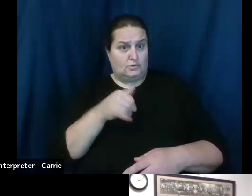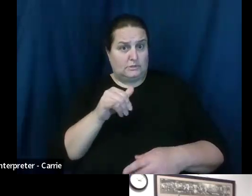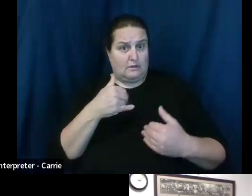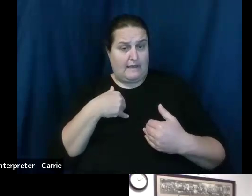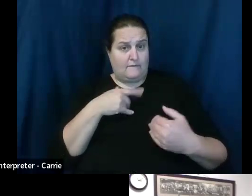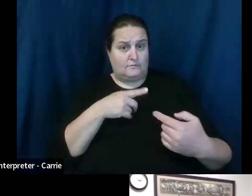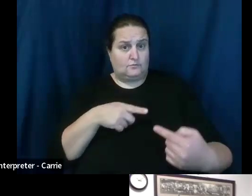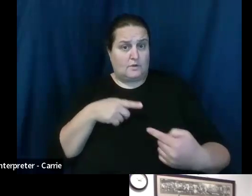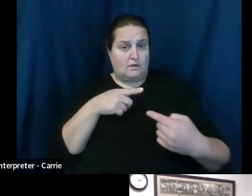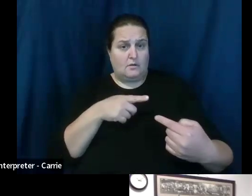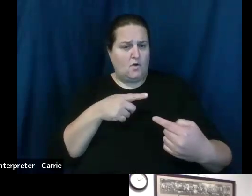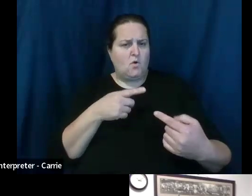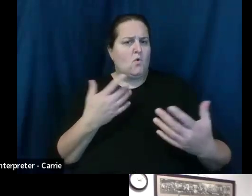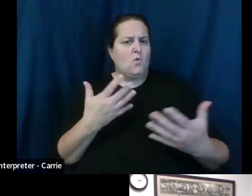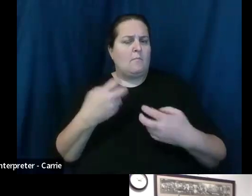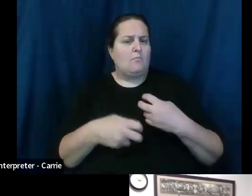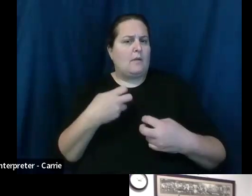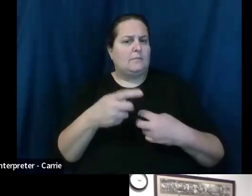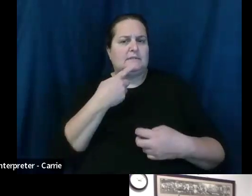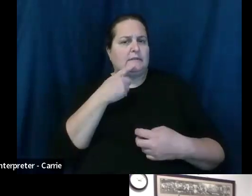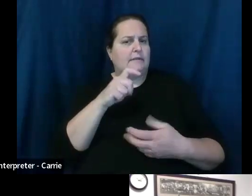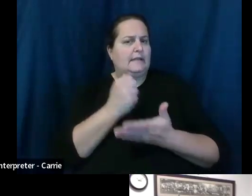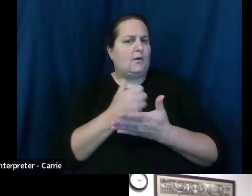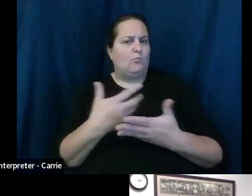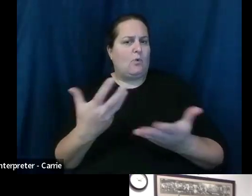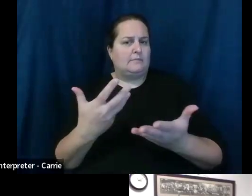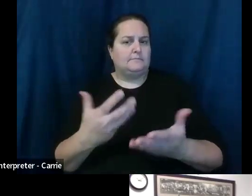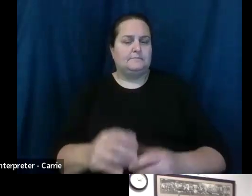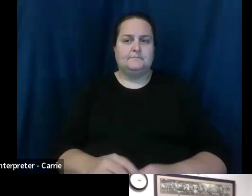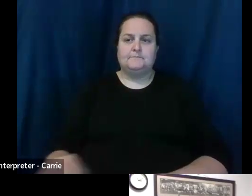wanna, what issue are you having?